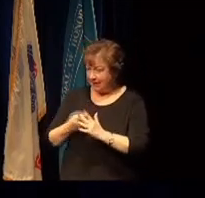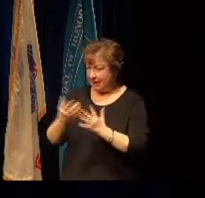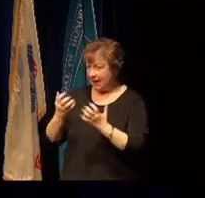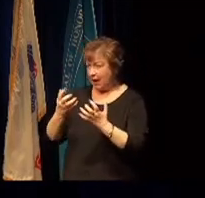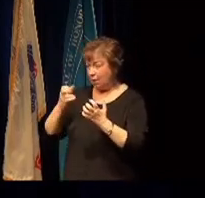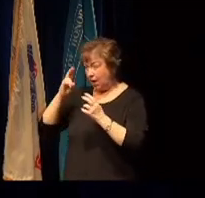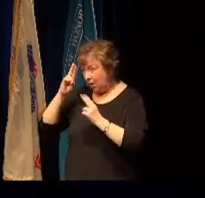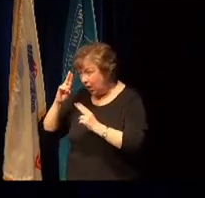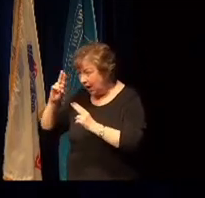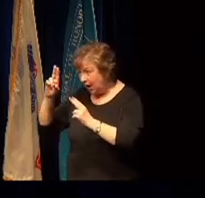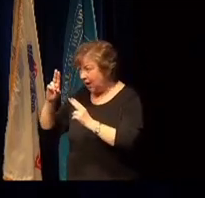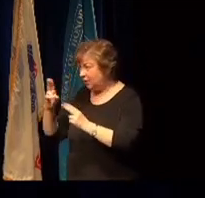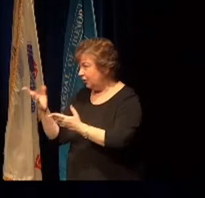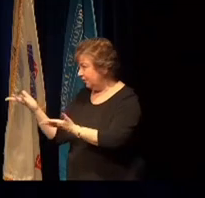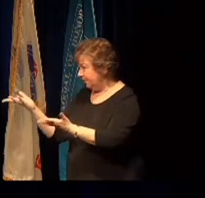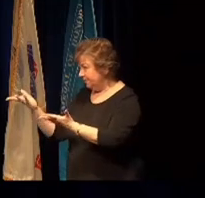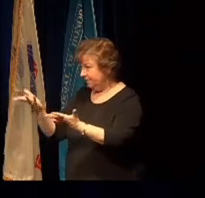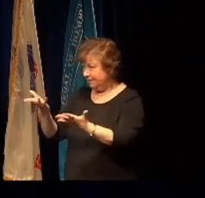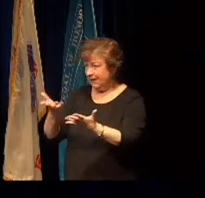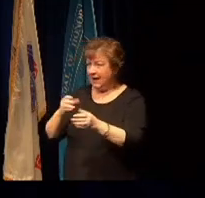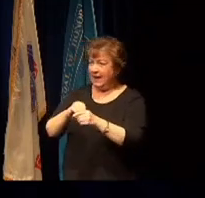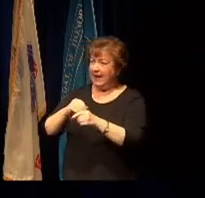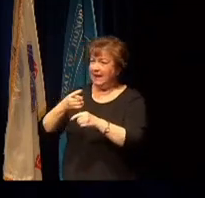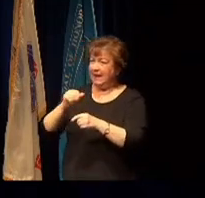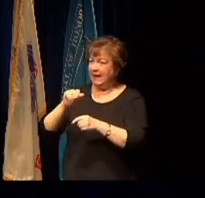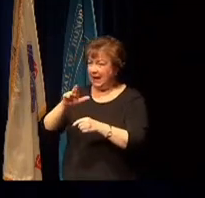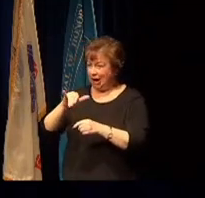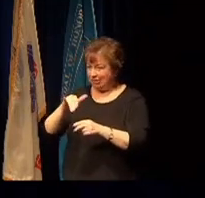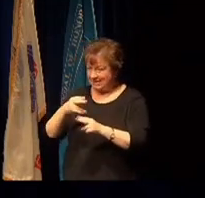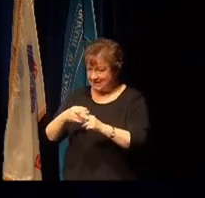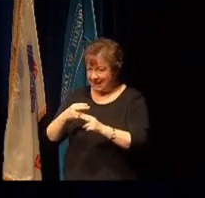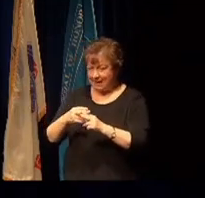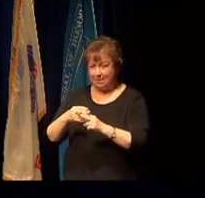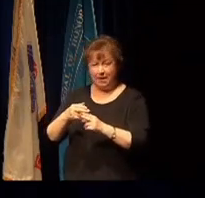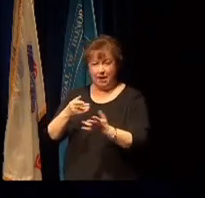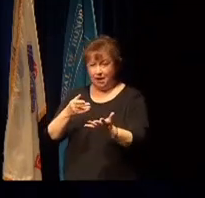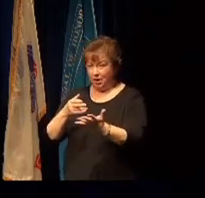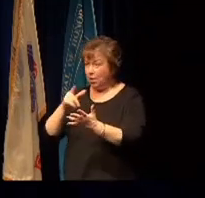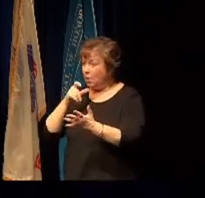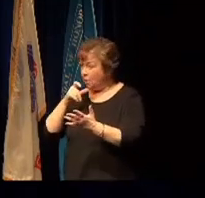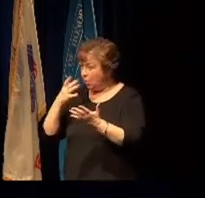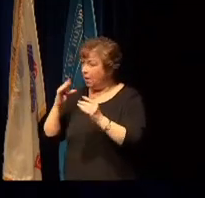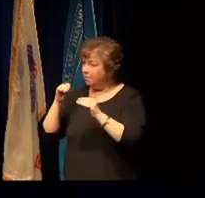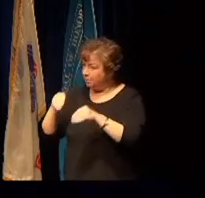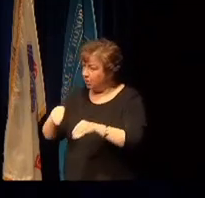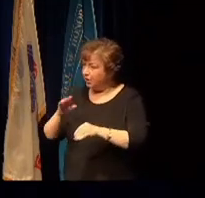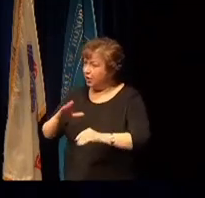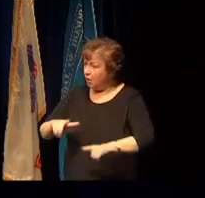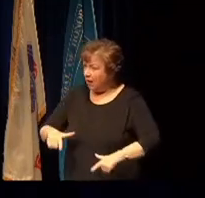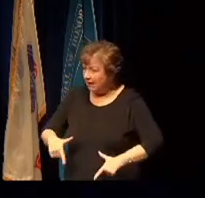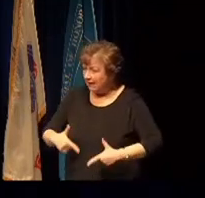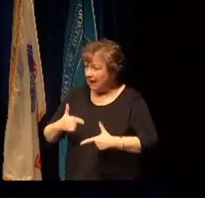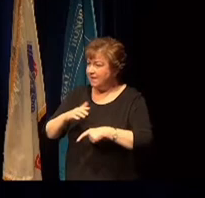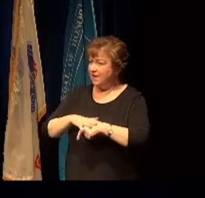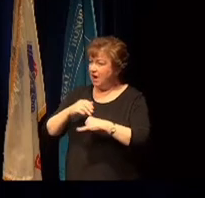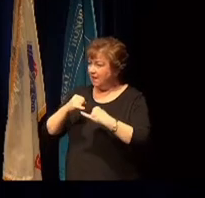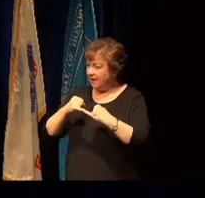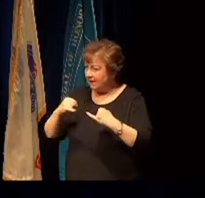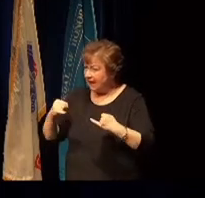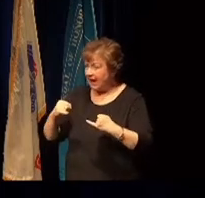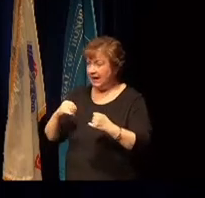those of you in Gary's name who have put your life on the line, whether it's been